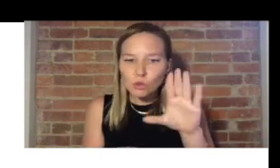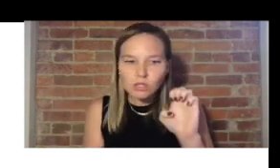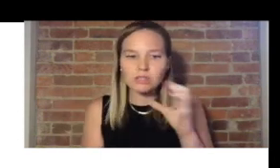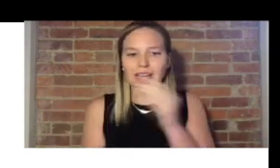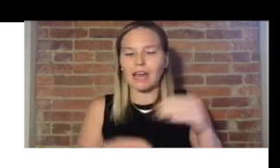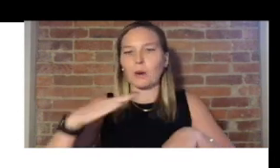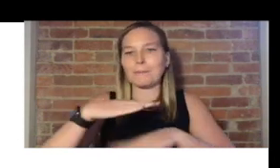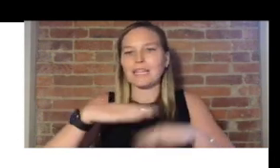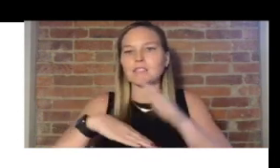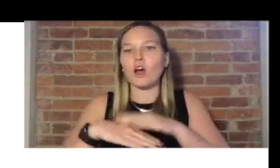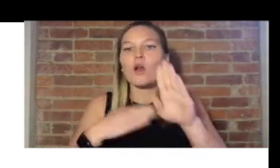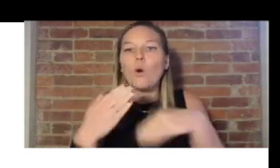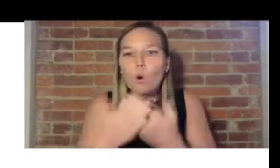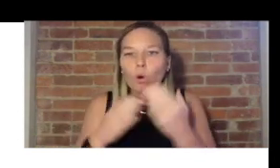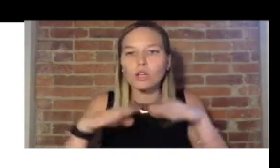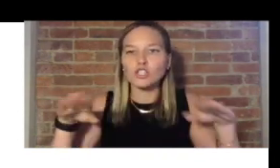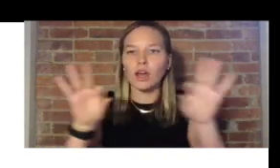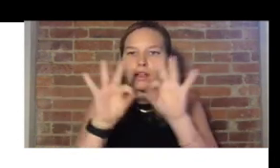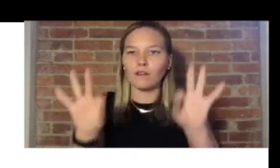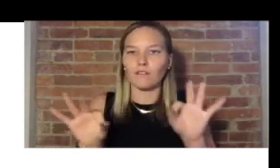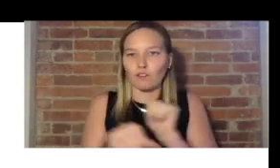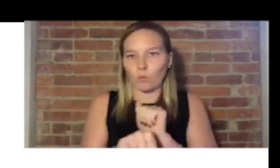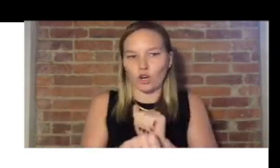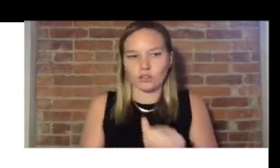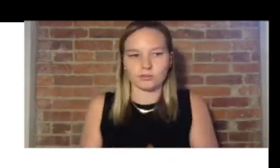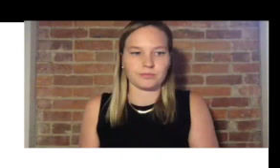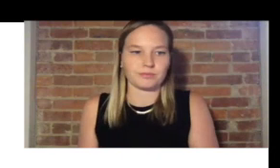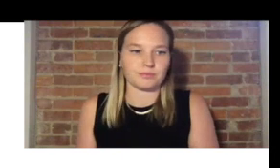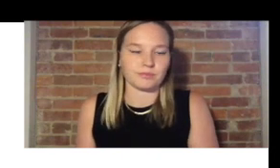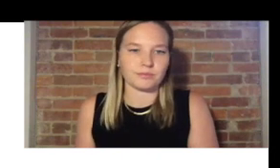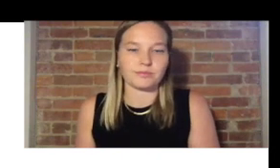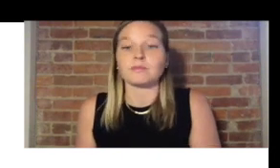free, open source, and based on a whole child framework.